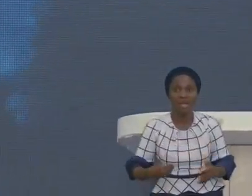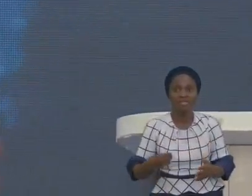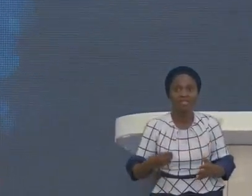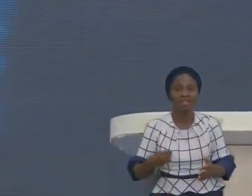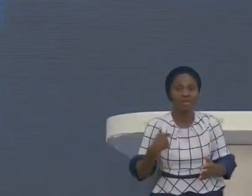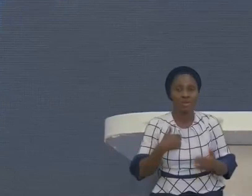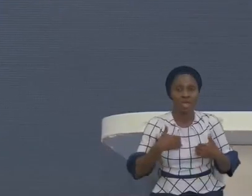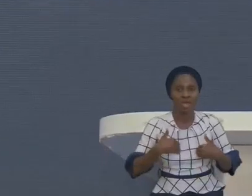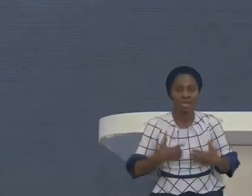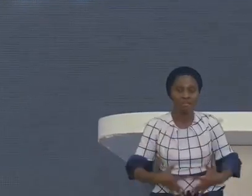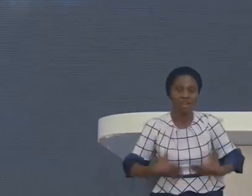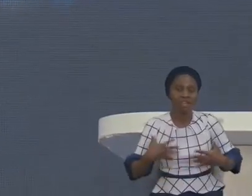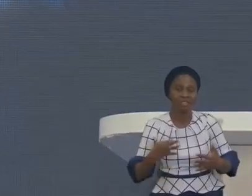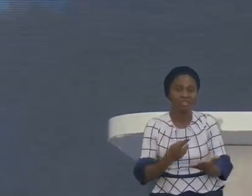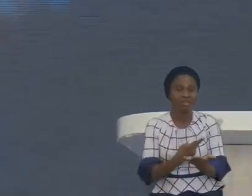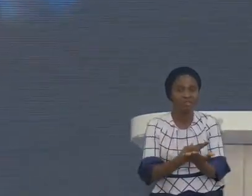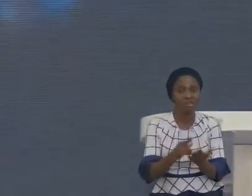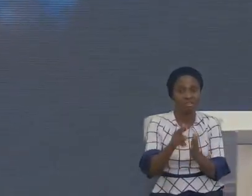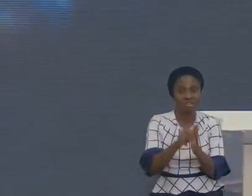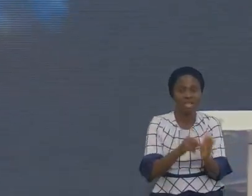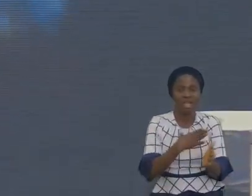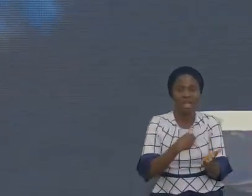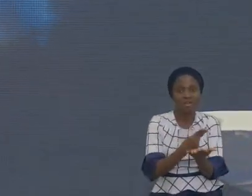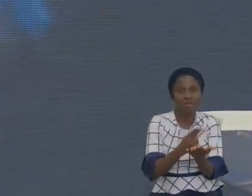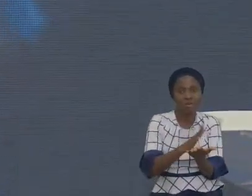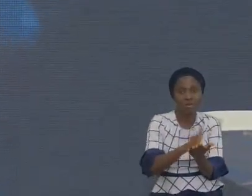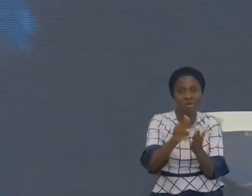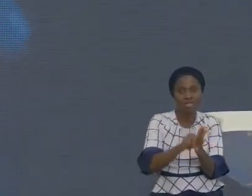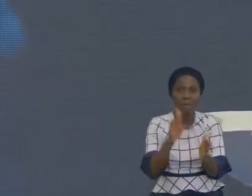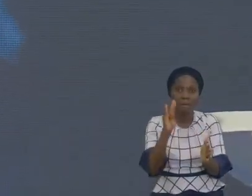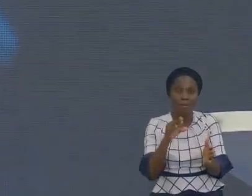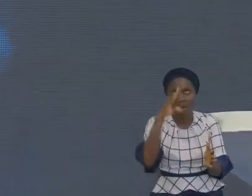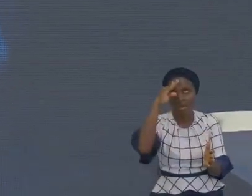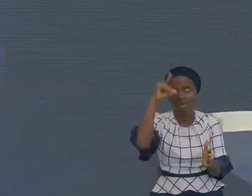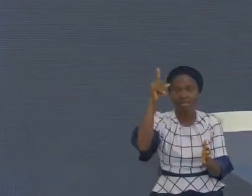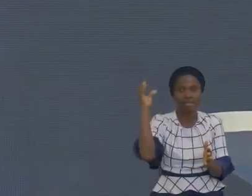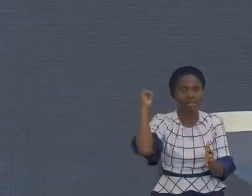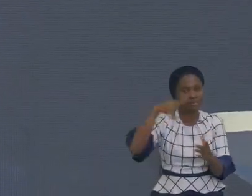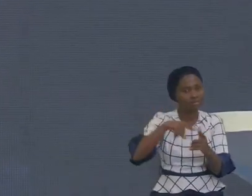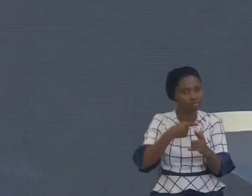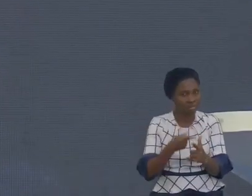Then are we truly going up higher?